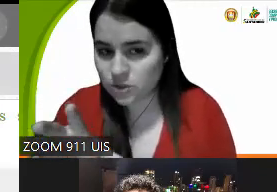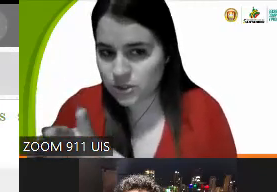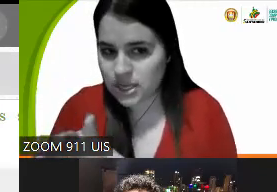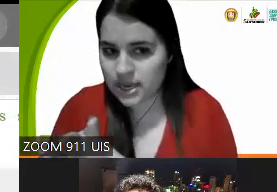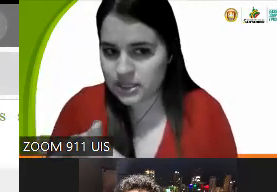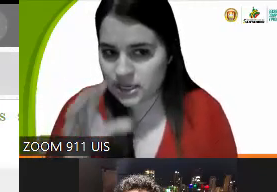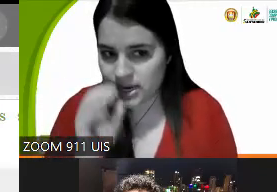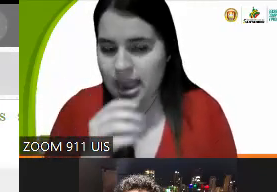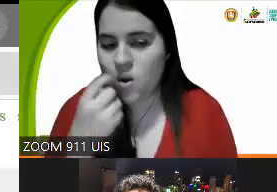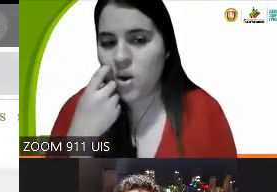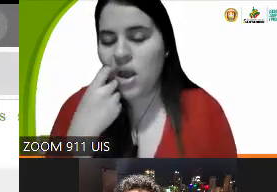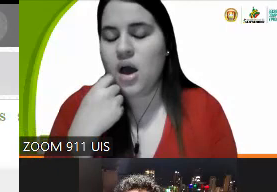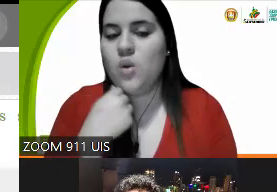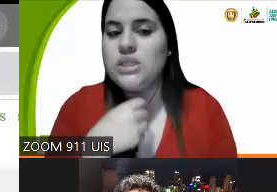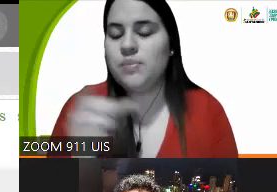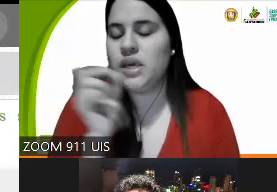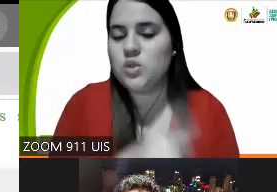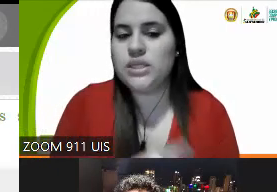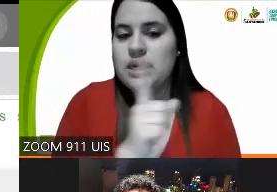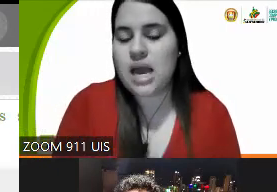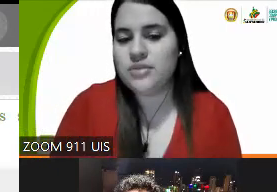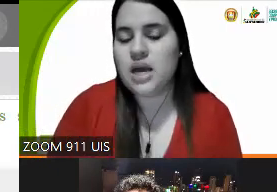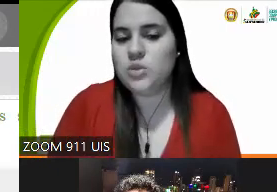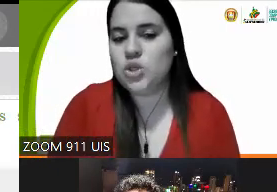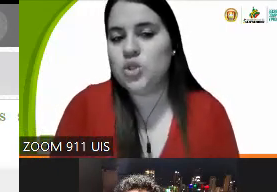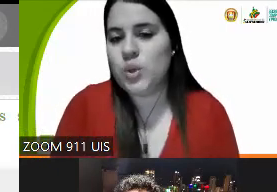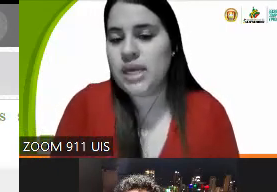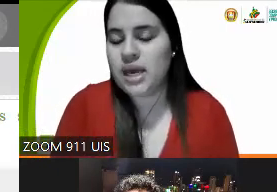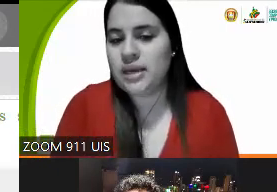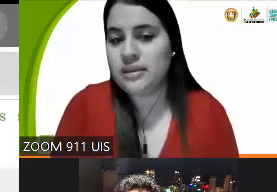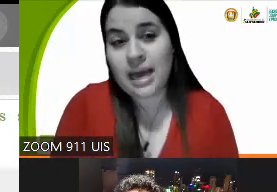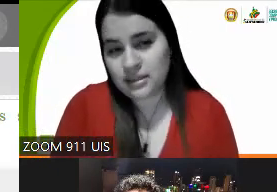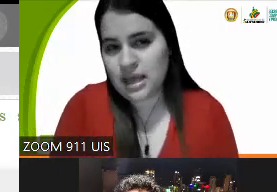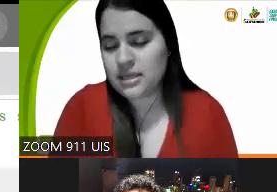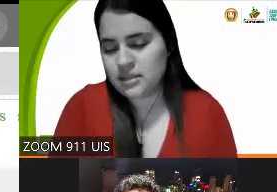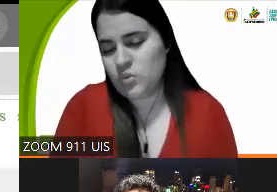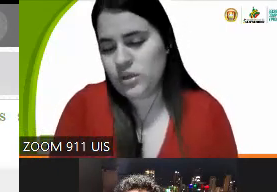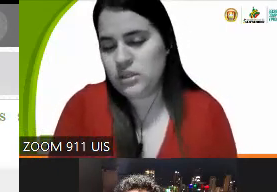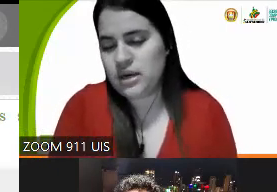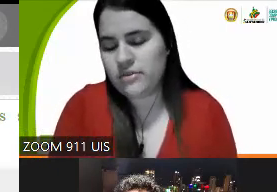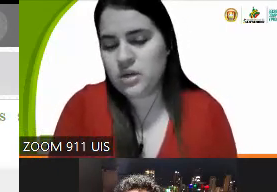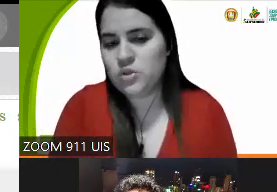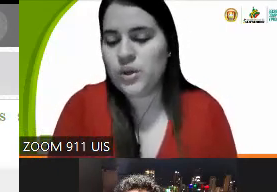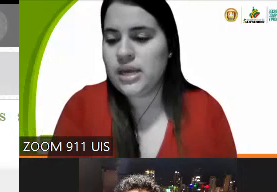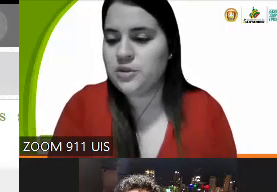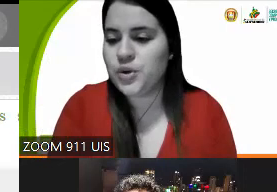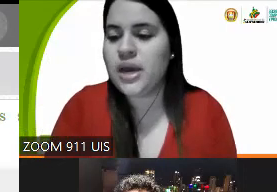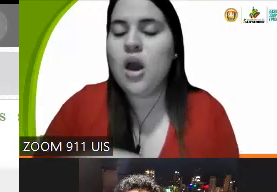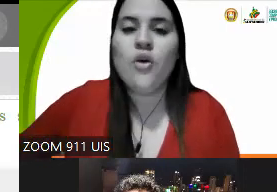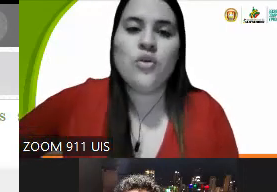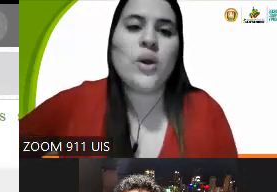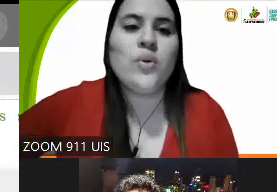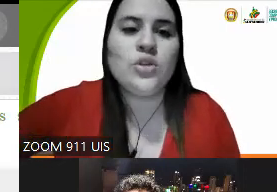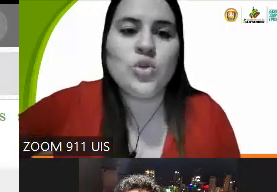this exercise now. Because we didn't have time to do it last class. We didn't have time to do it